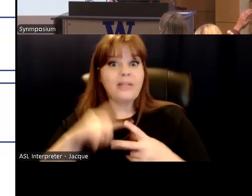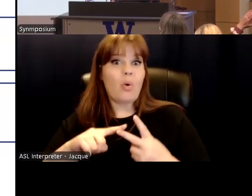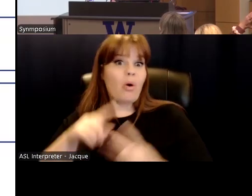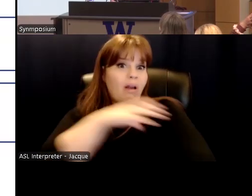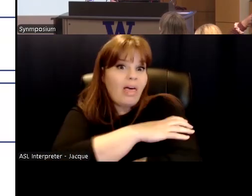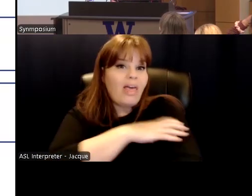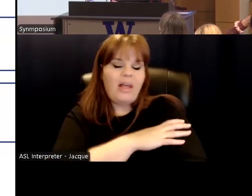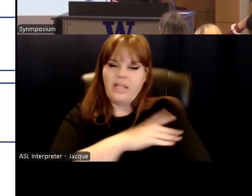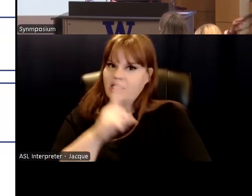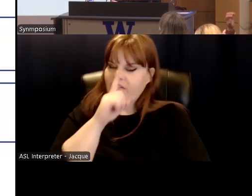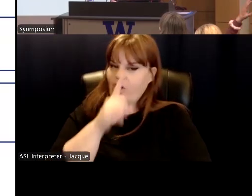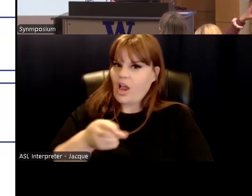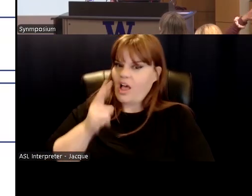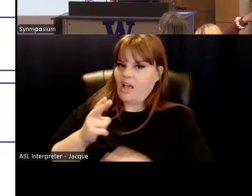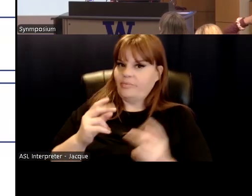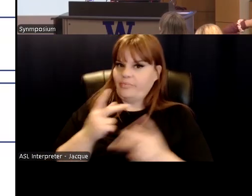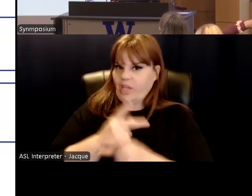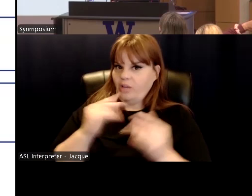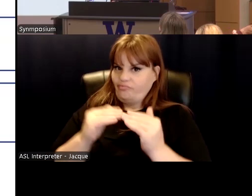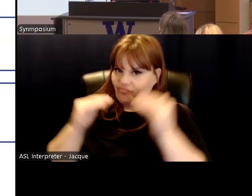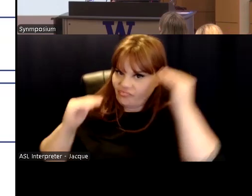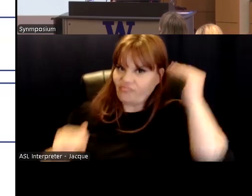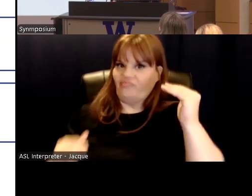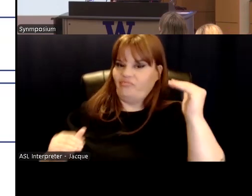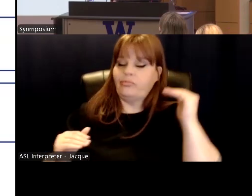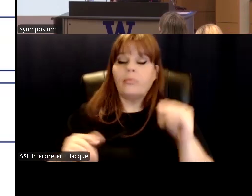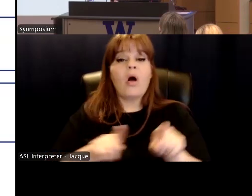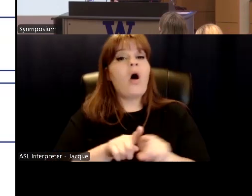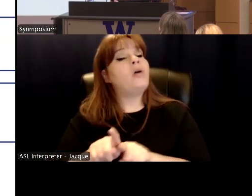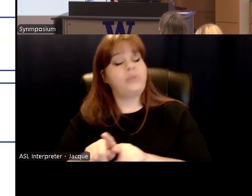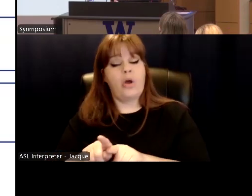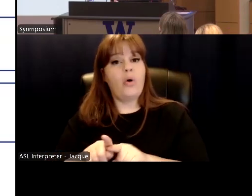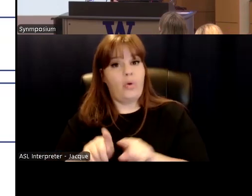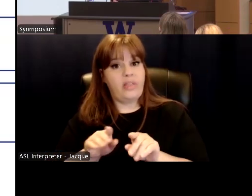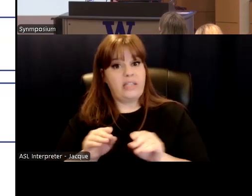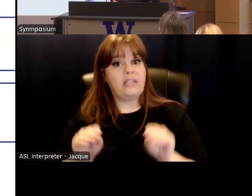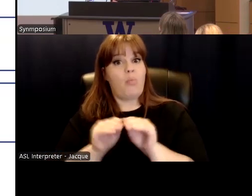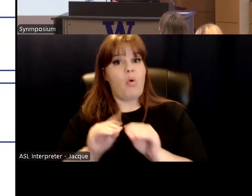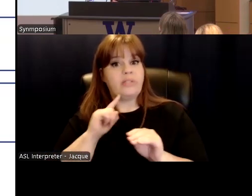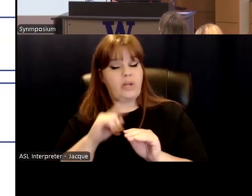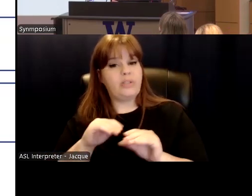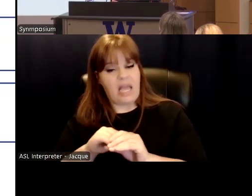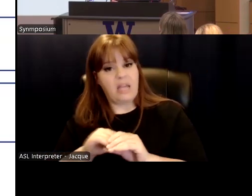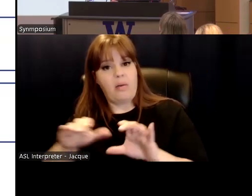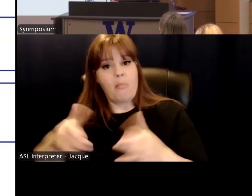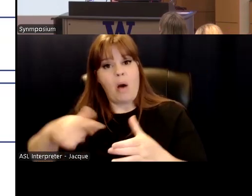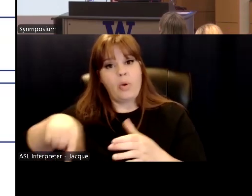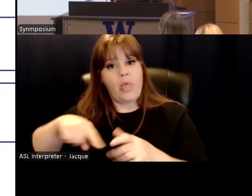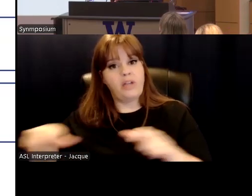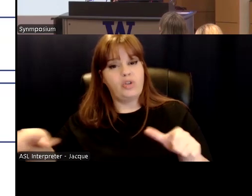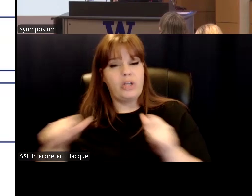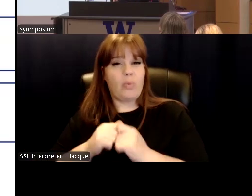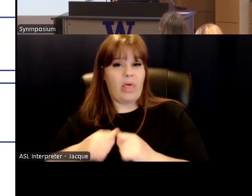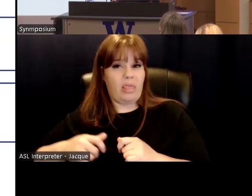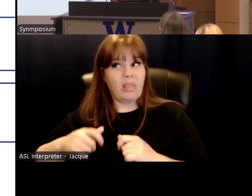gap. And you can imagine this is also amplified in populations who are marginalized, who have historic barriers to